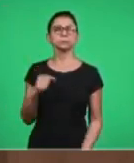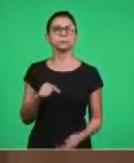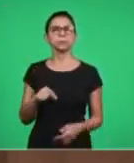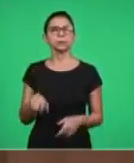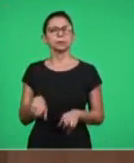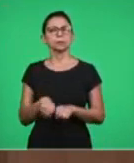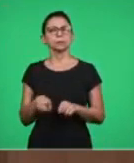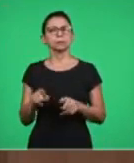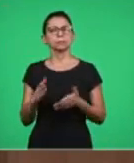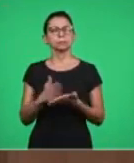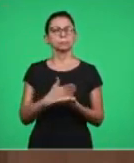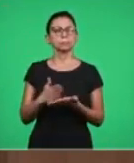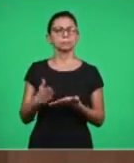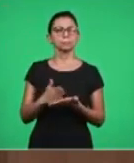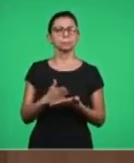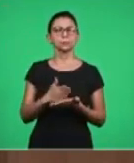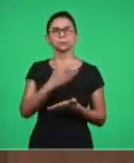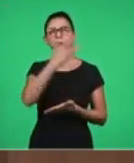And